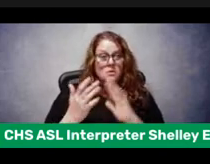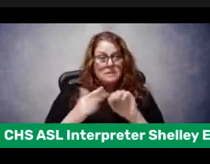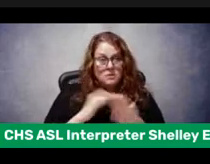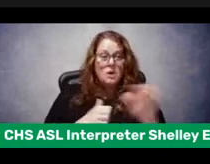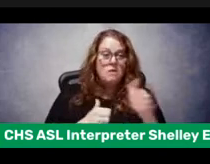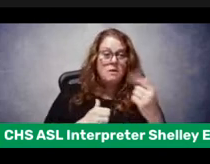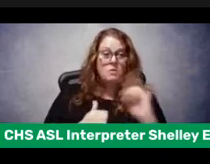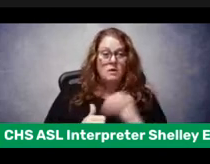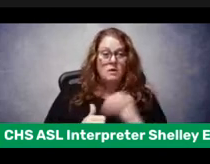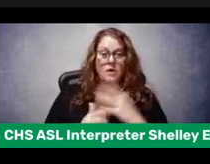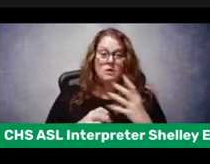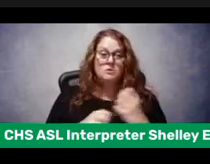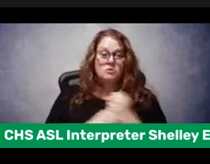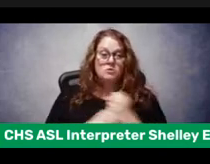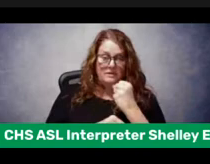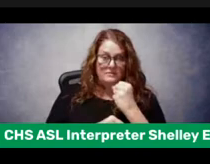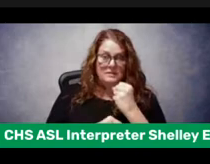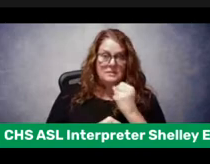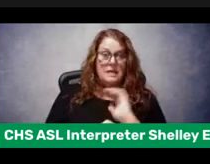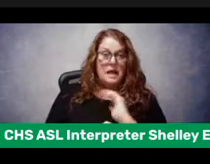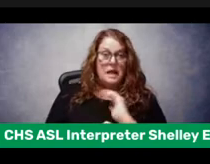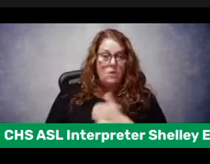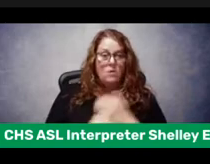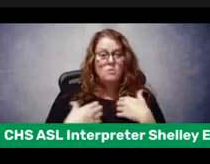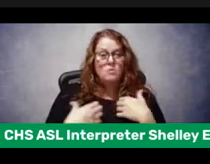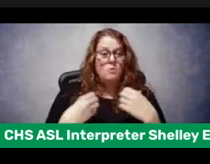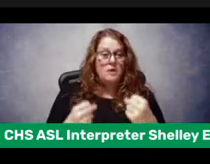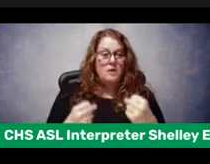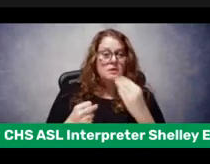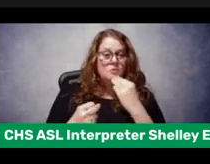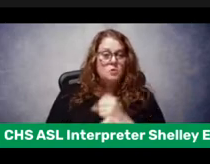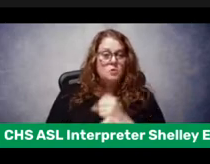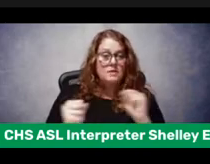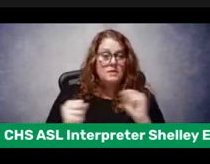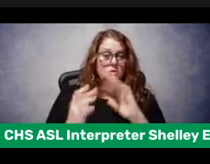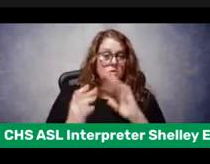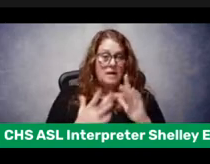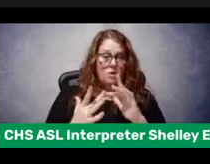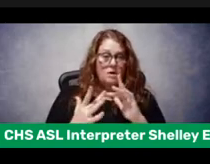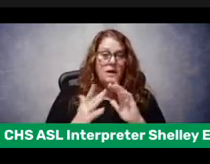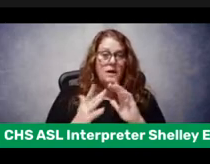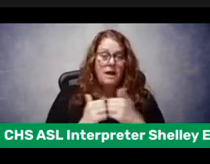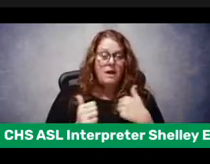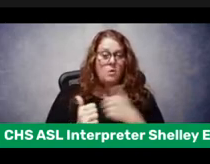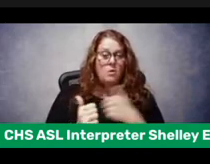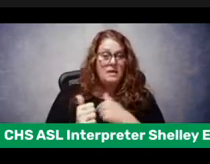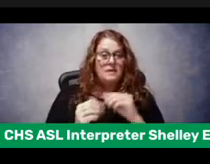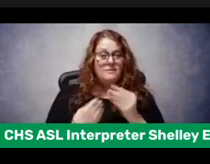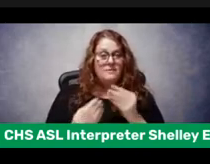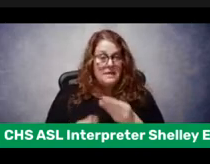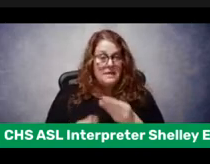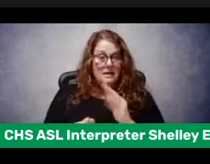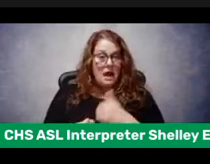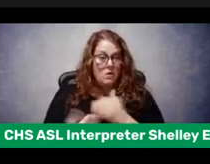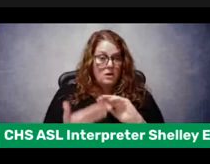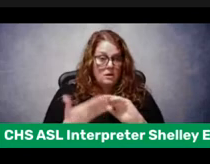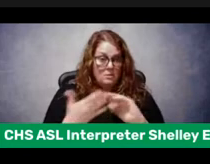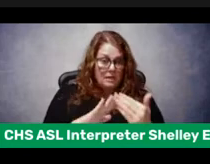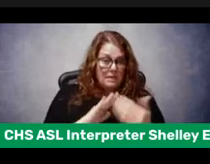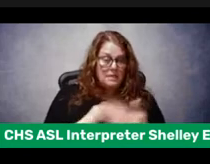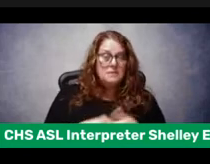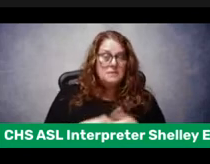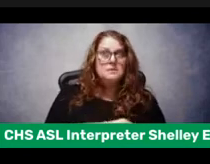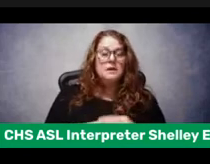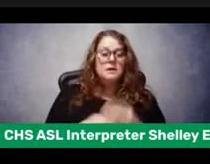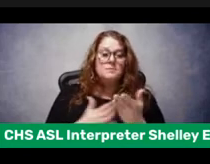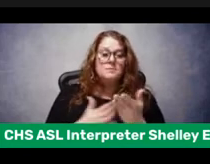our triumphs, is our robust food rescue network. So the way in which we feed our communities